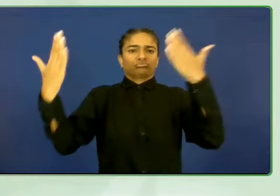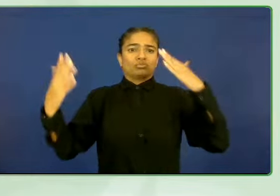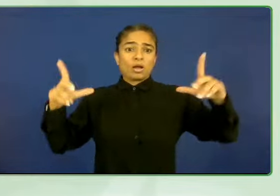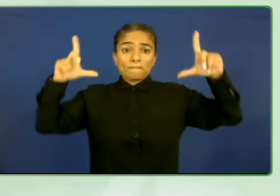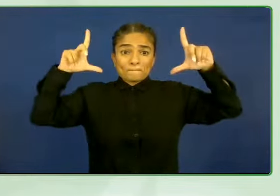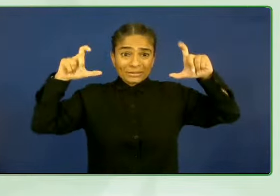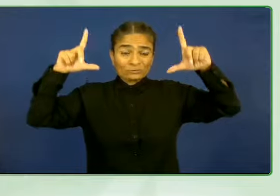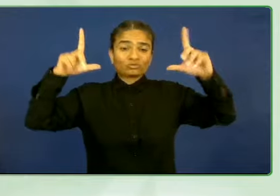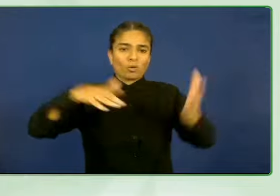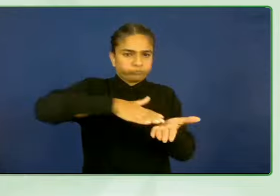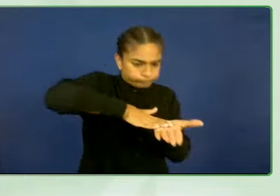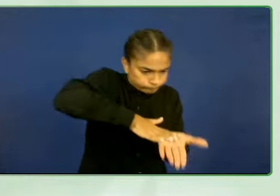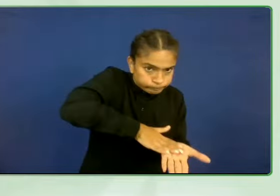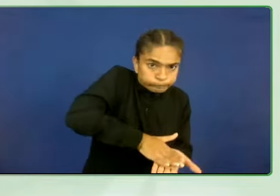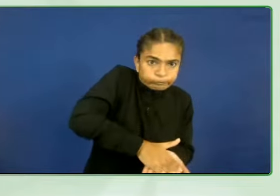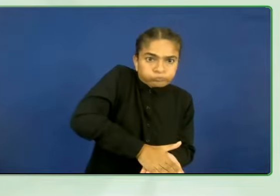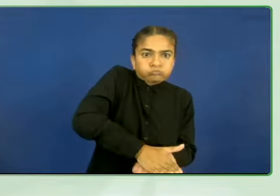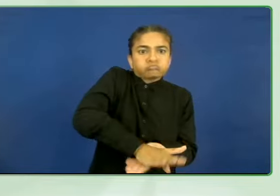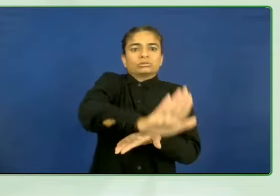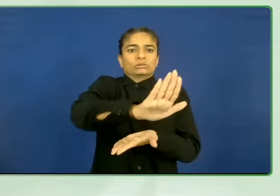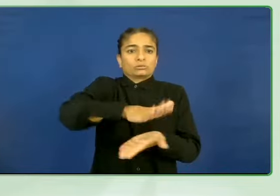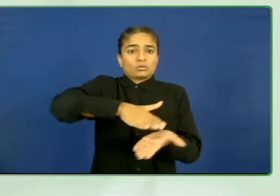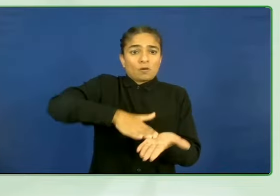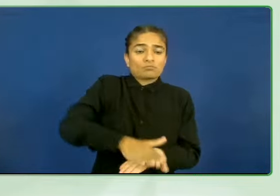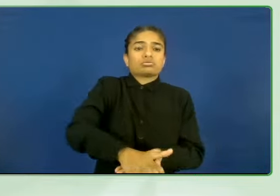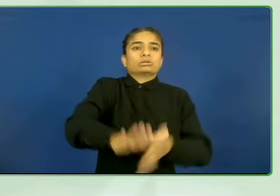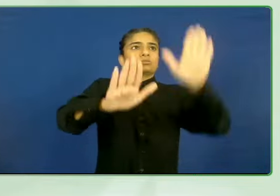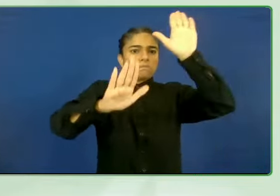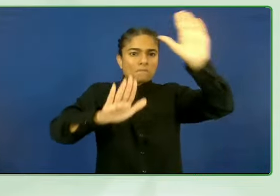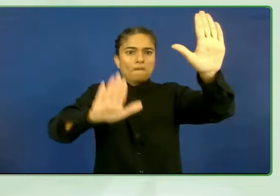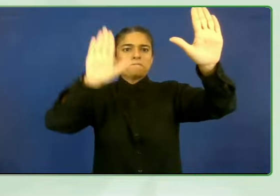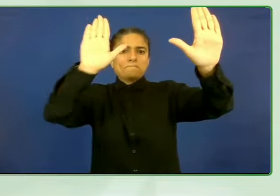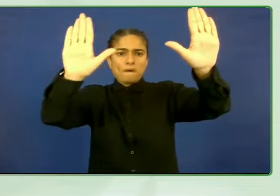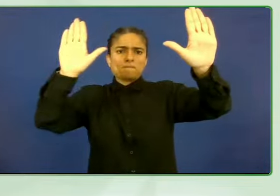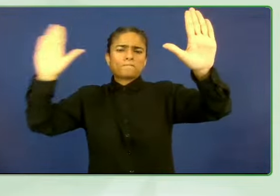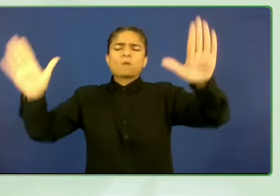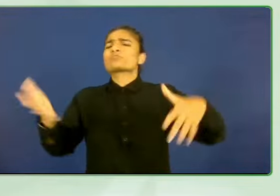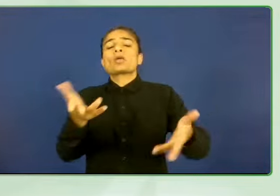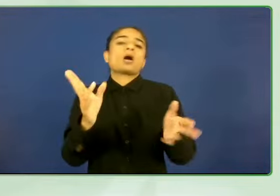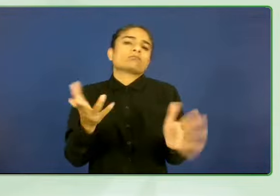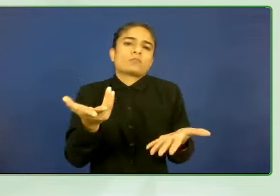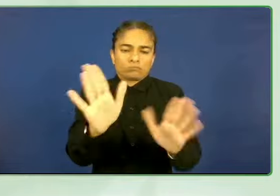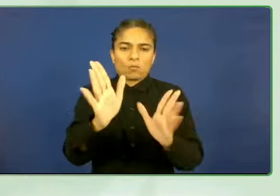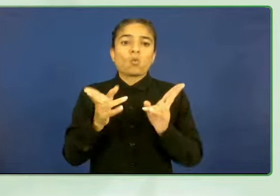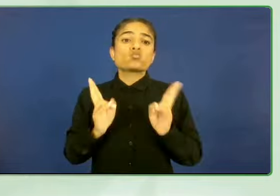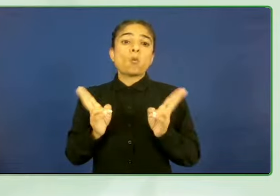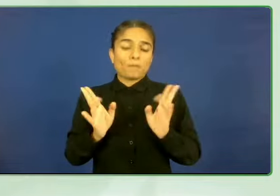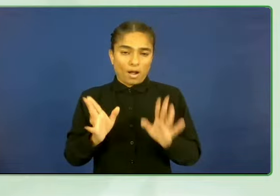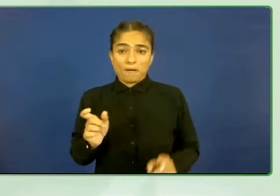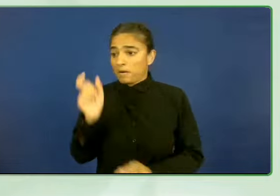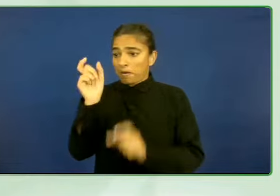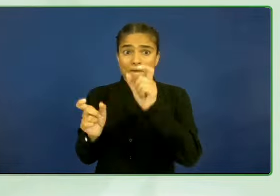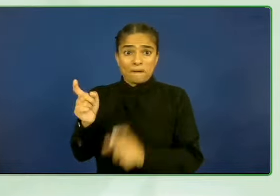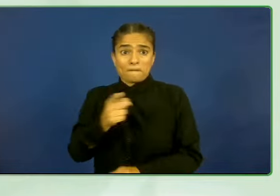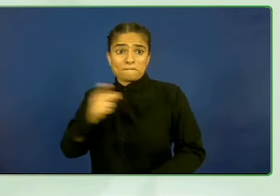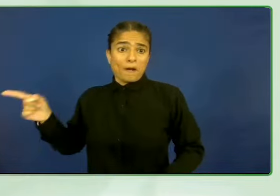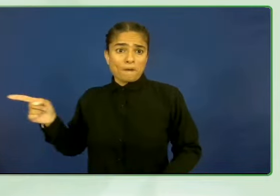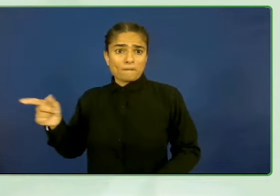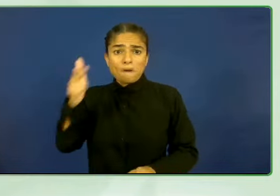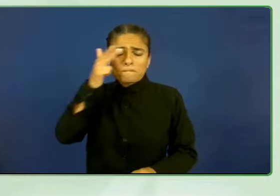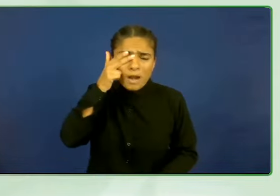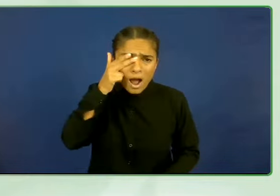relief, and normally, let's say normally, for blind, visually impaired people, and also for the